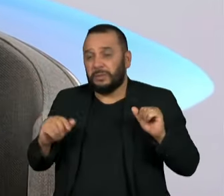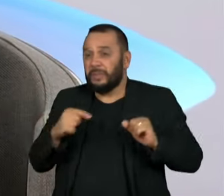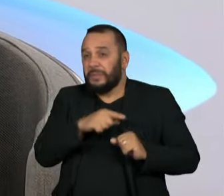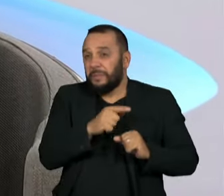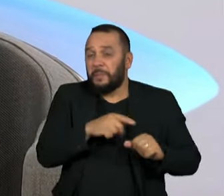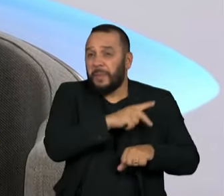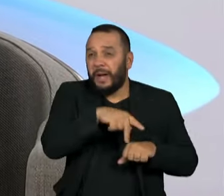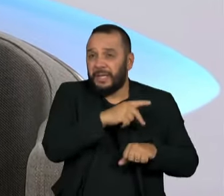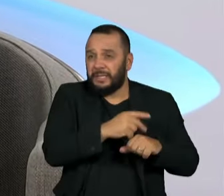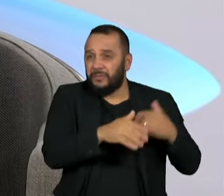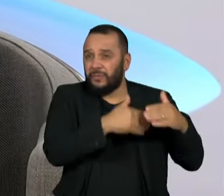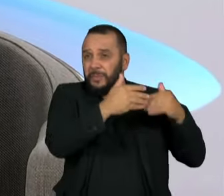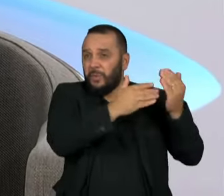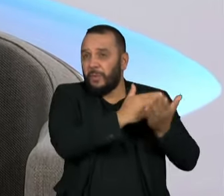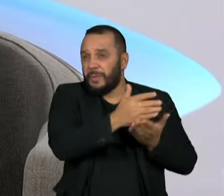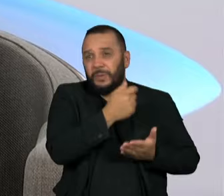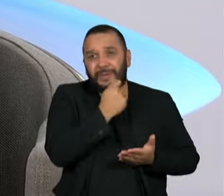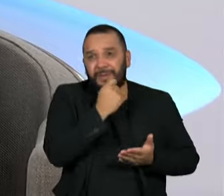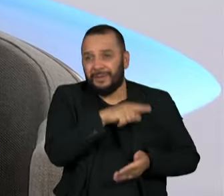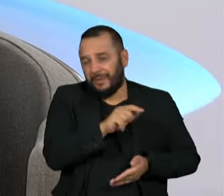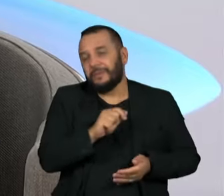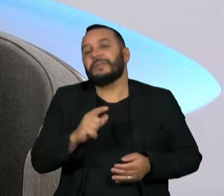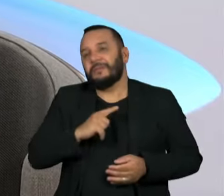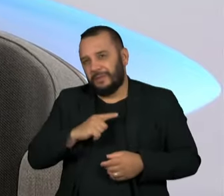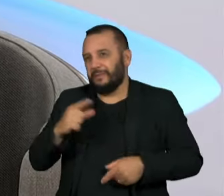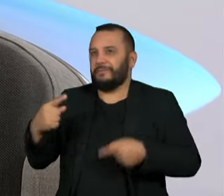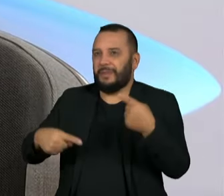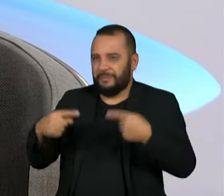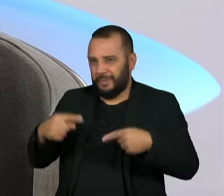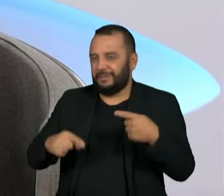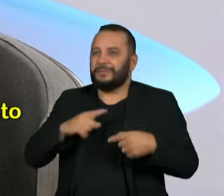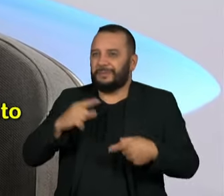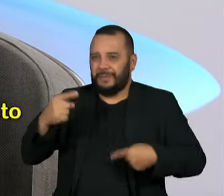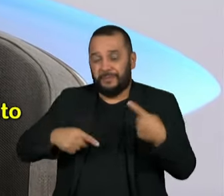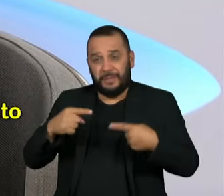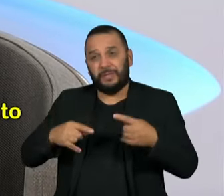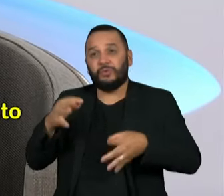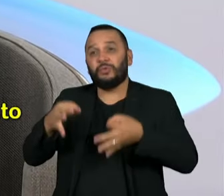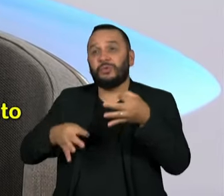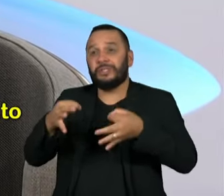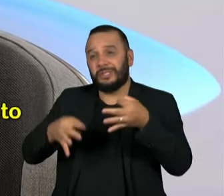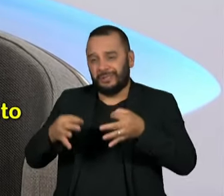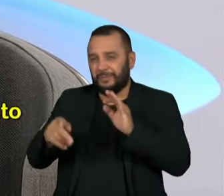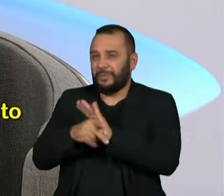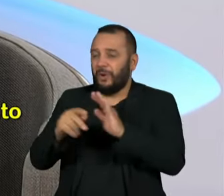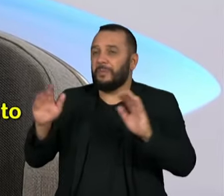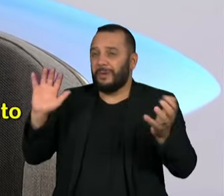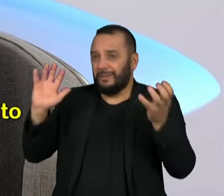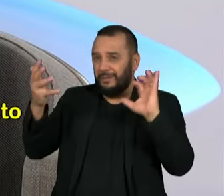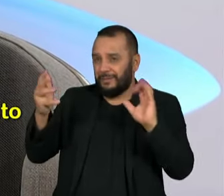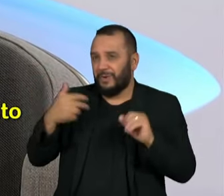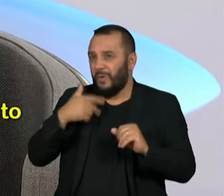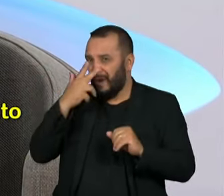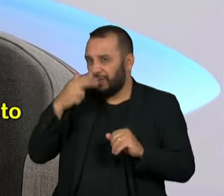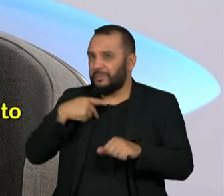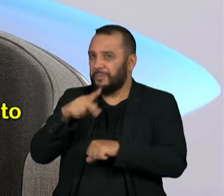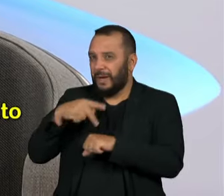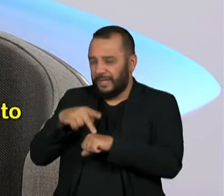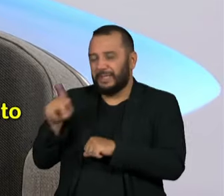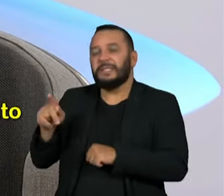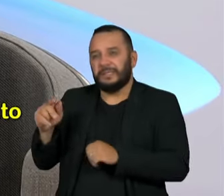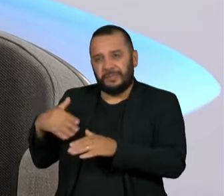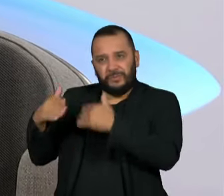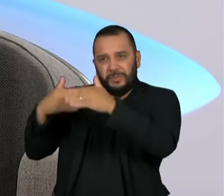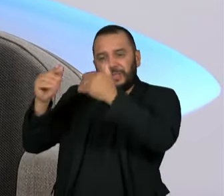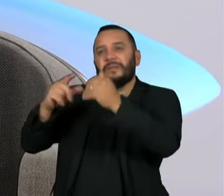started. And so we have this debate, and it is a debate about climate justice. And I think the developing countries have a legitimate